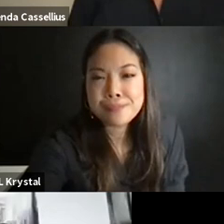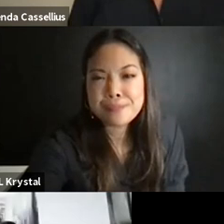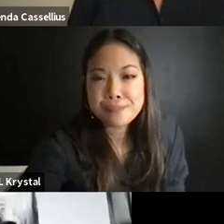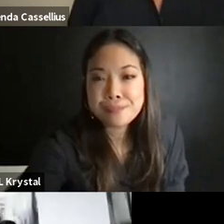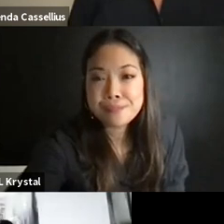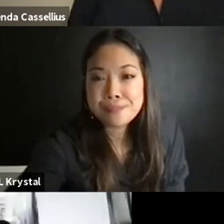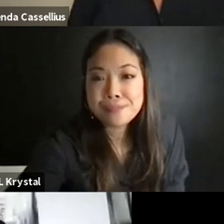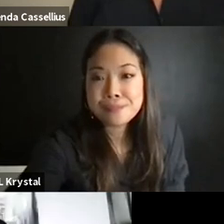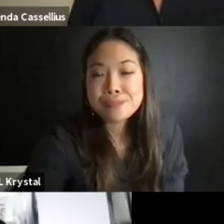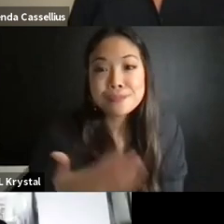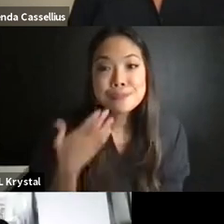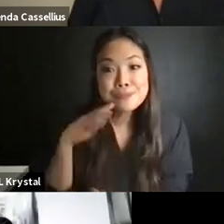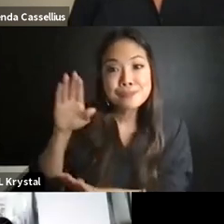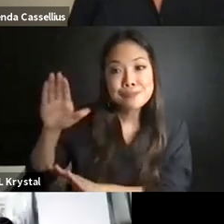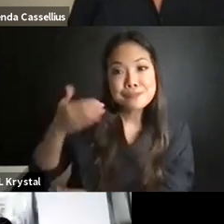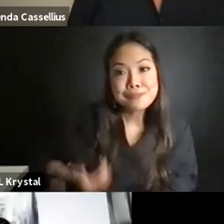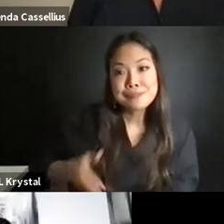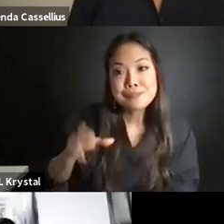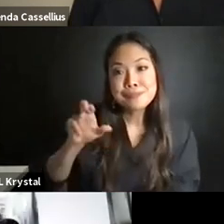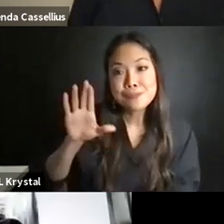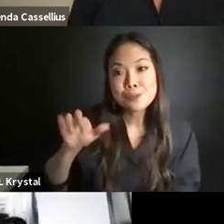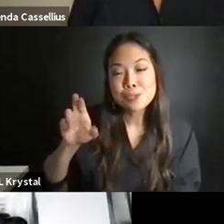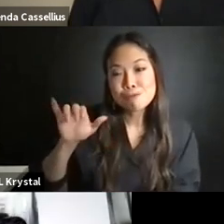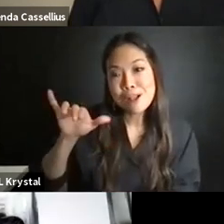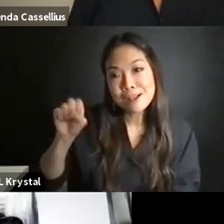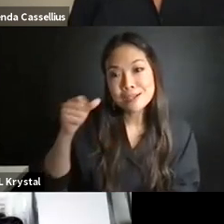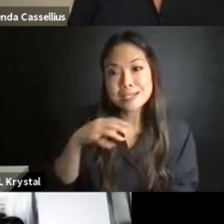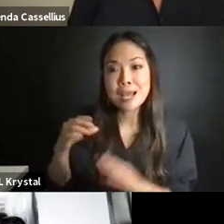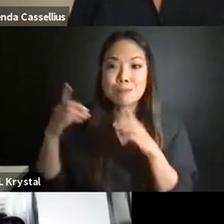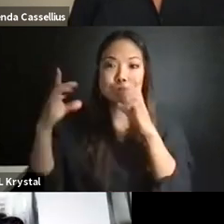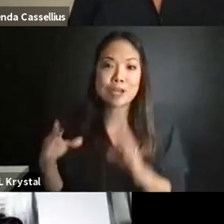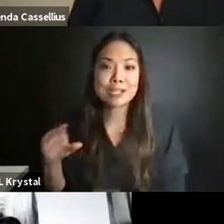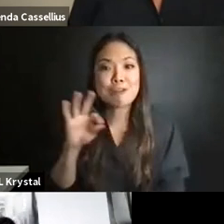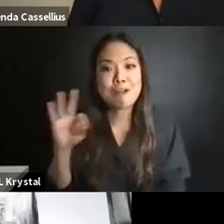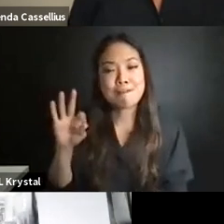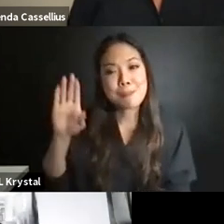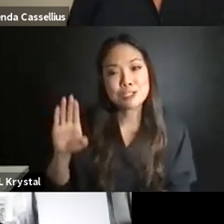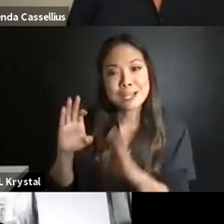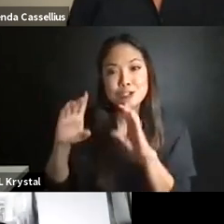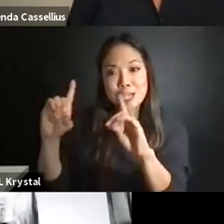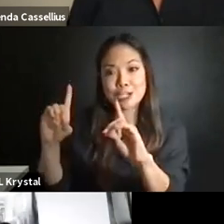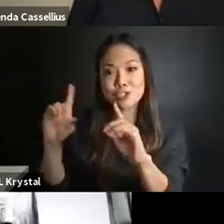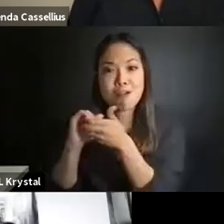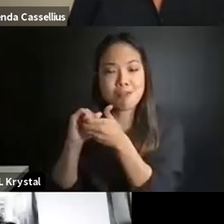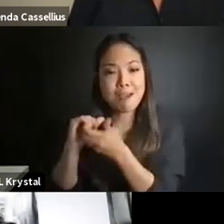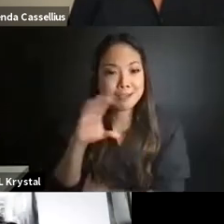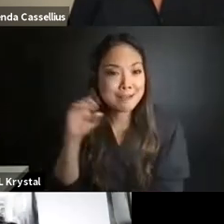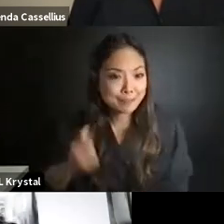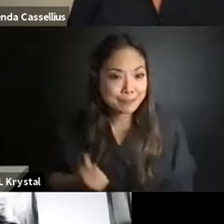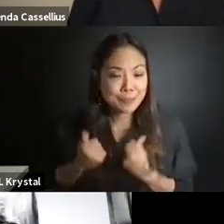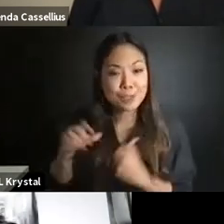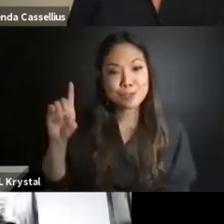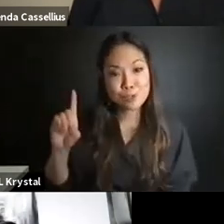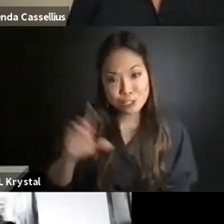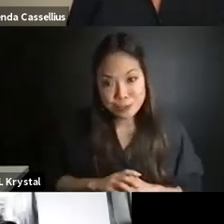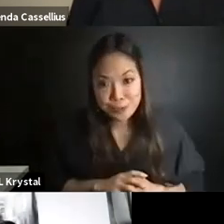uh good afternoon my name is ruby reyes and i'm the director of the boston education justice alliance and a dorchester resident bps